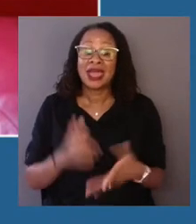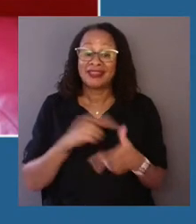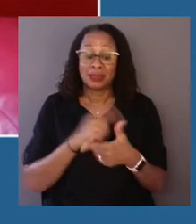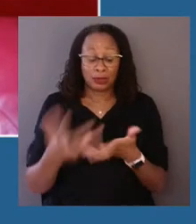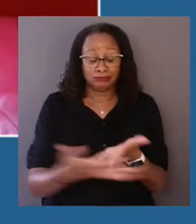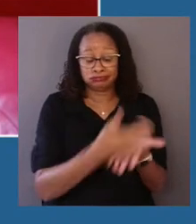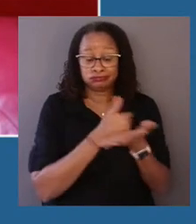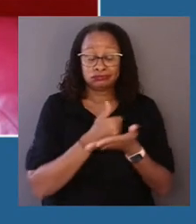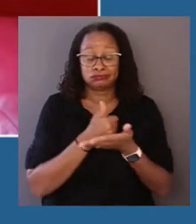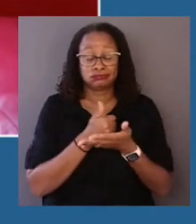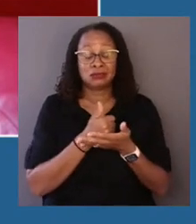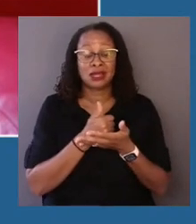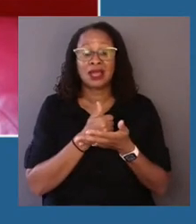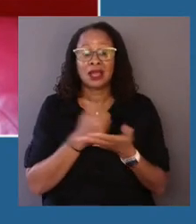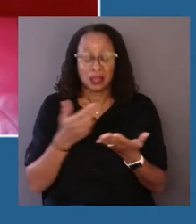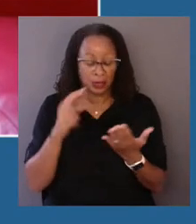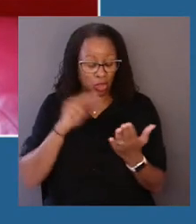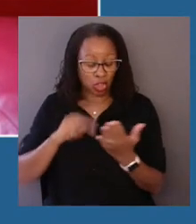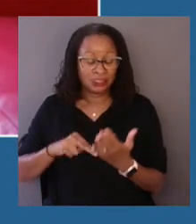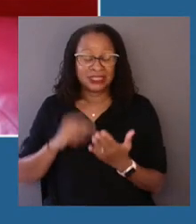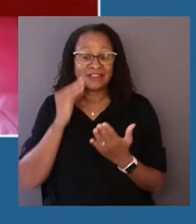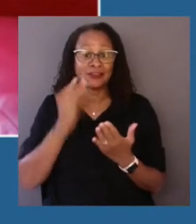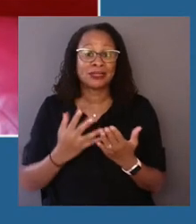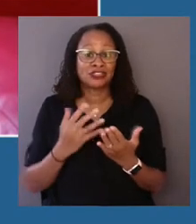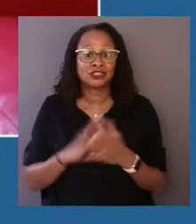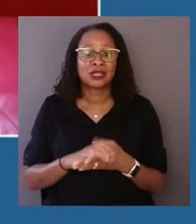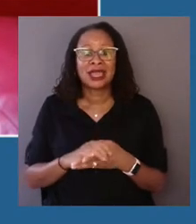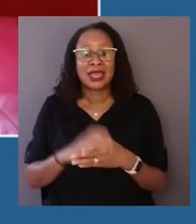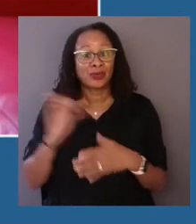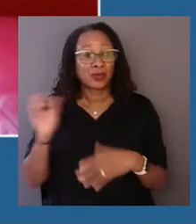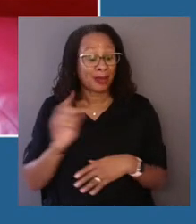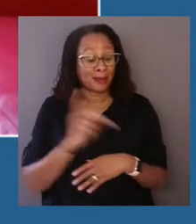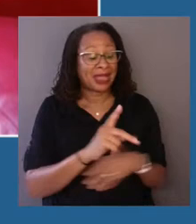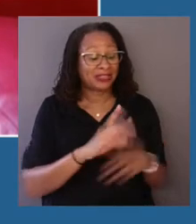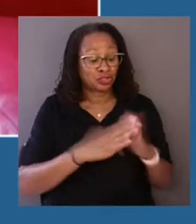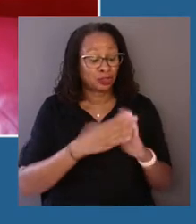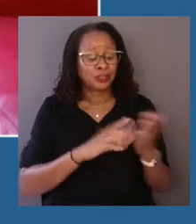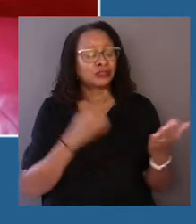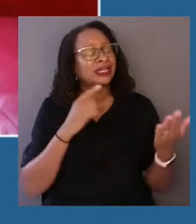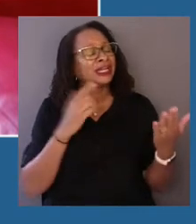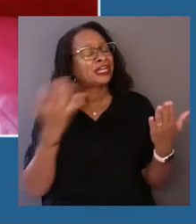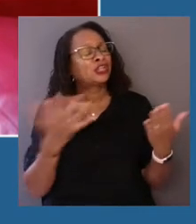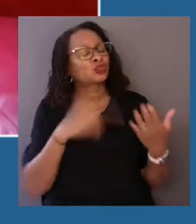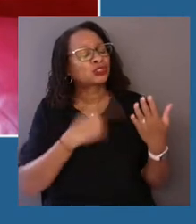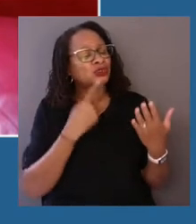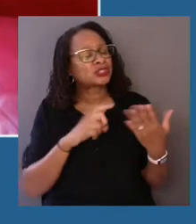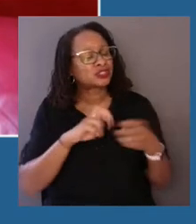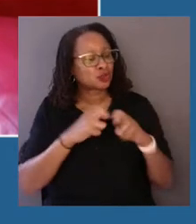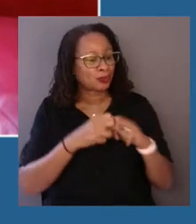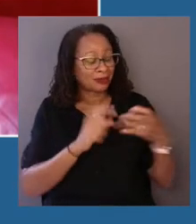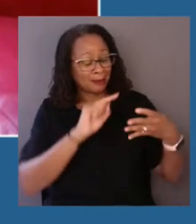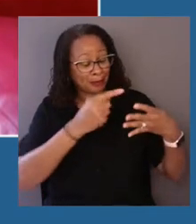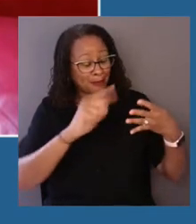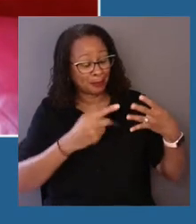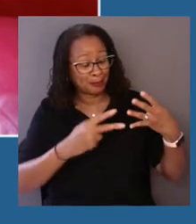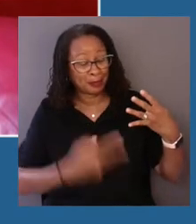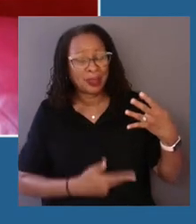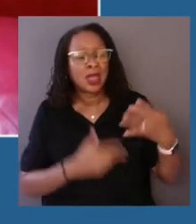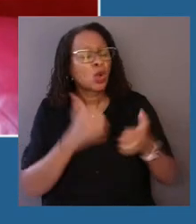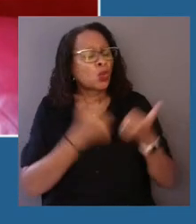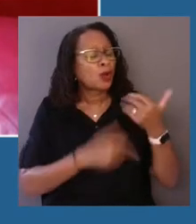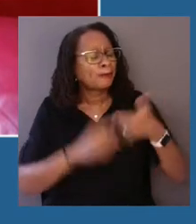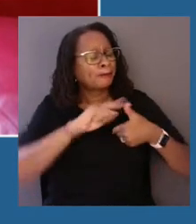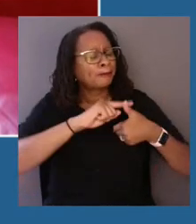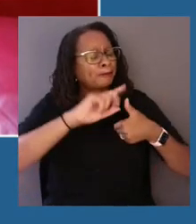came back to them and said, these are the things you said were a problem. How would you prioritize them, and what do you see